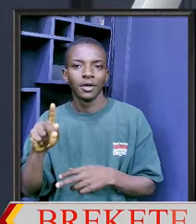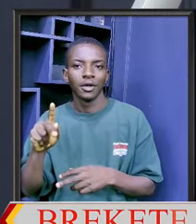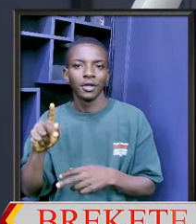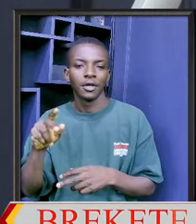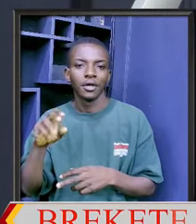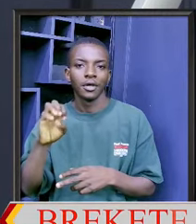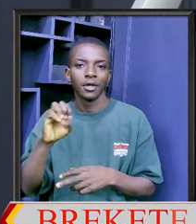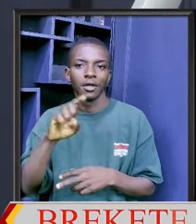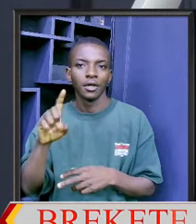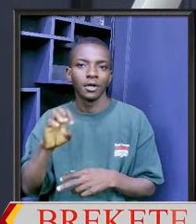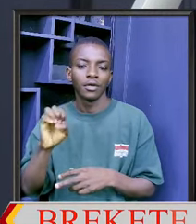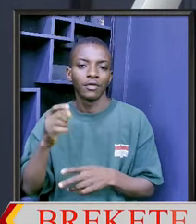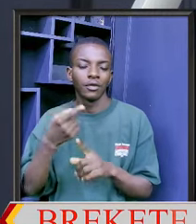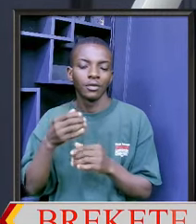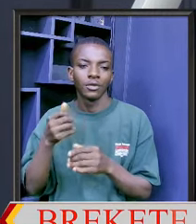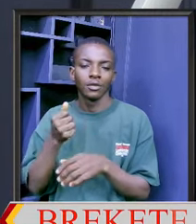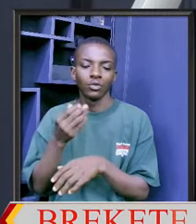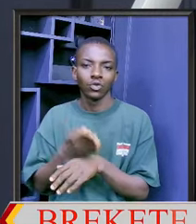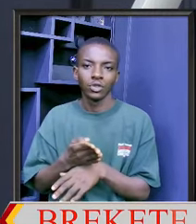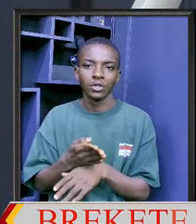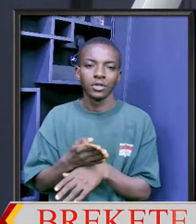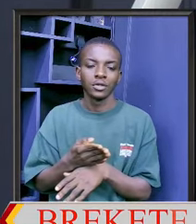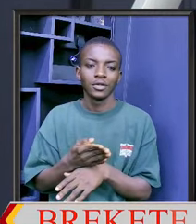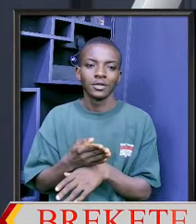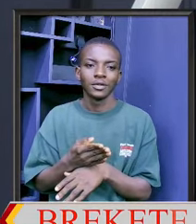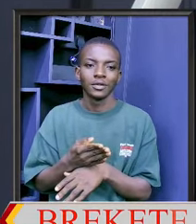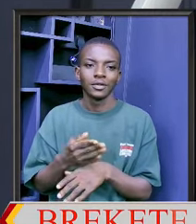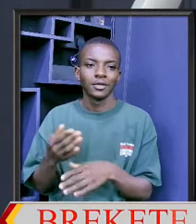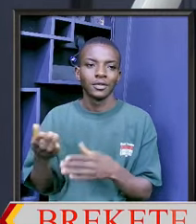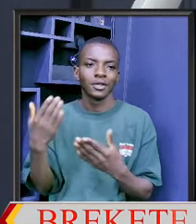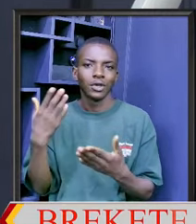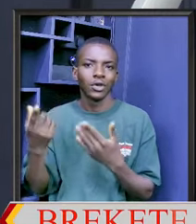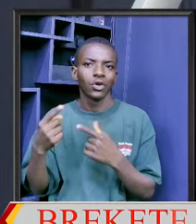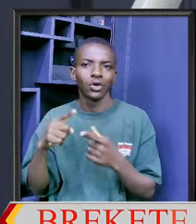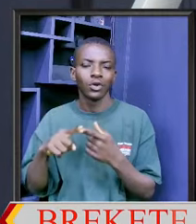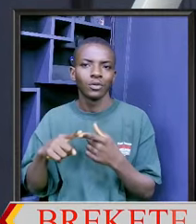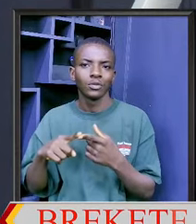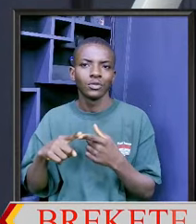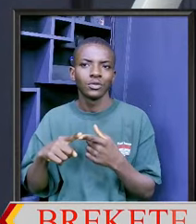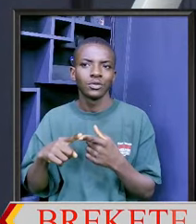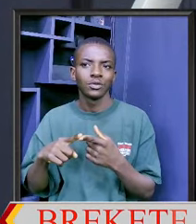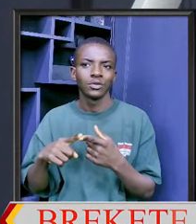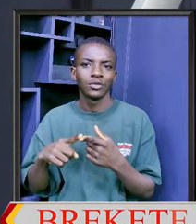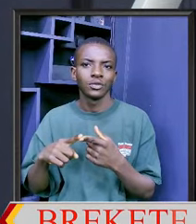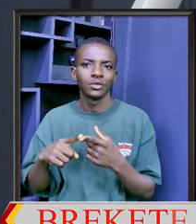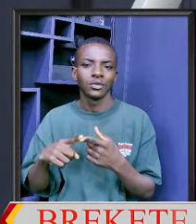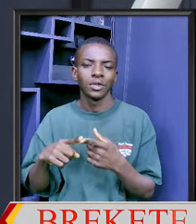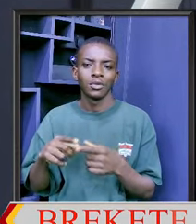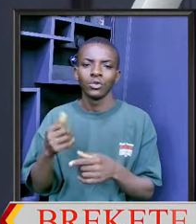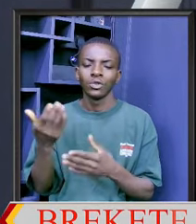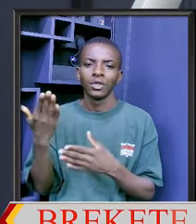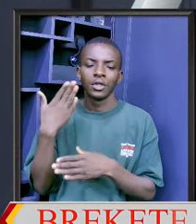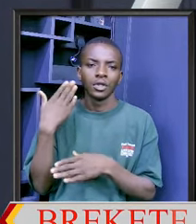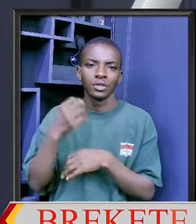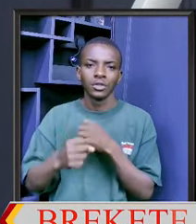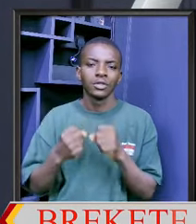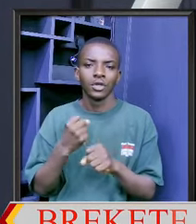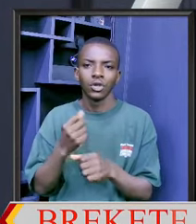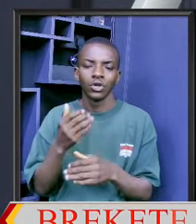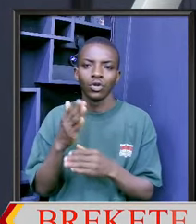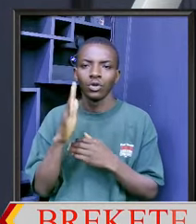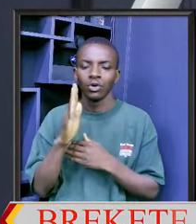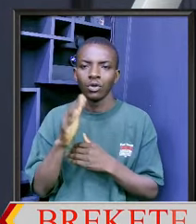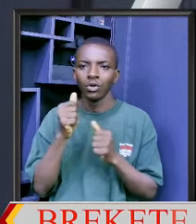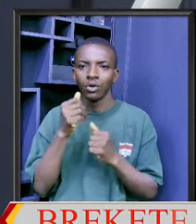been here from this Abuja, sir. Since I came this Abuja last year, these have been my stations. Sir, God bless